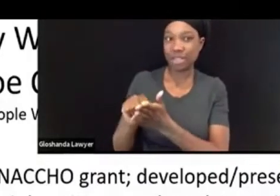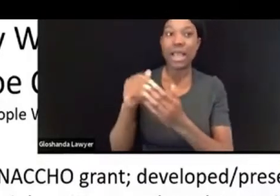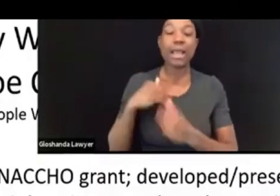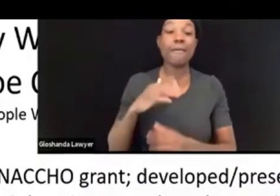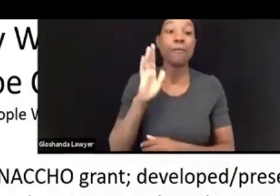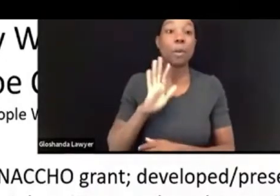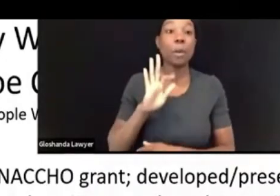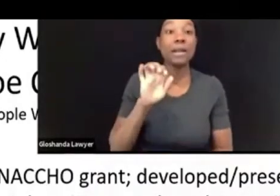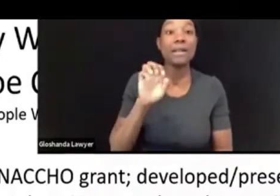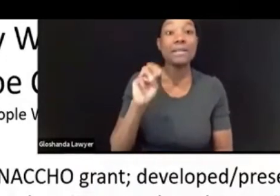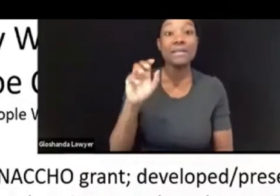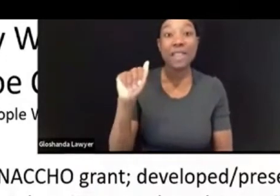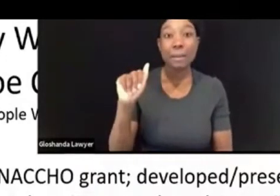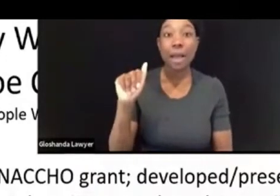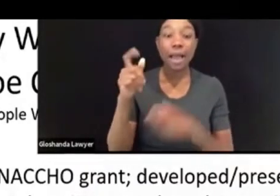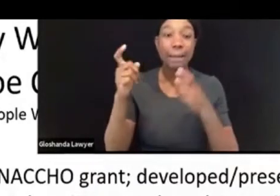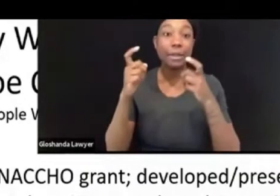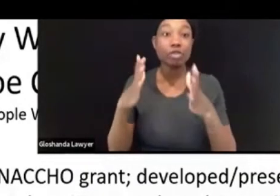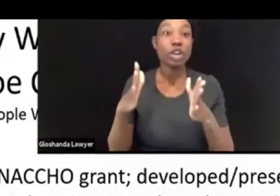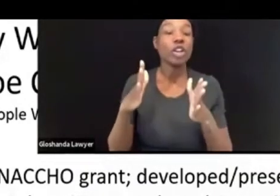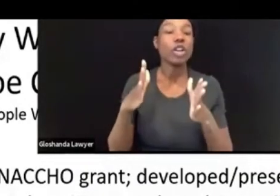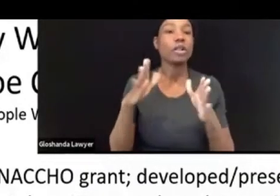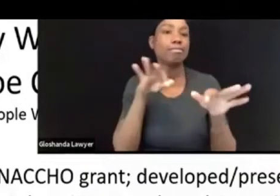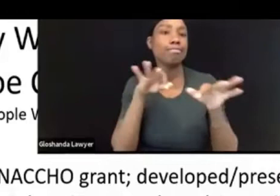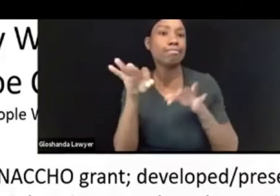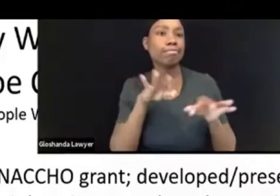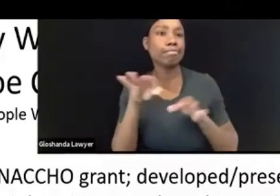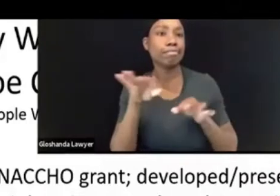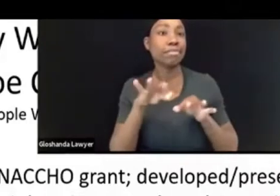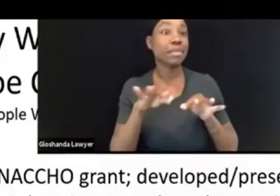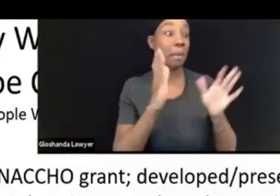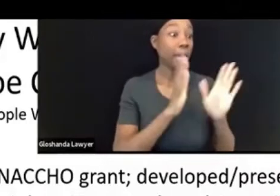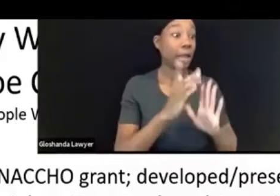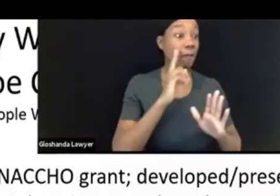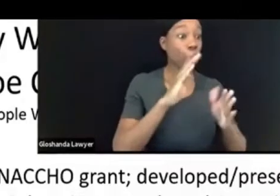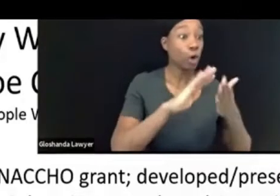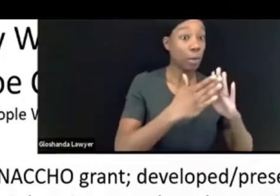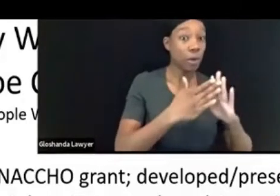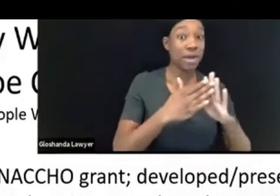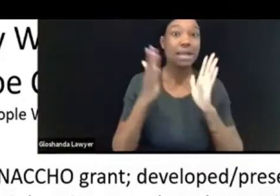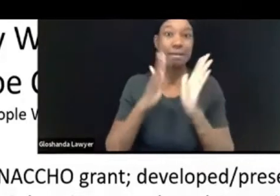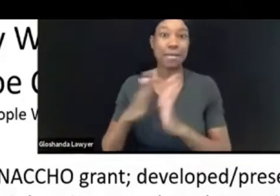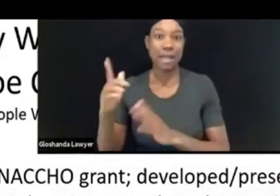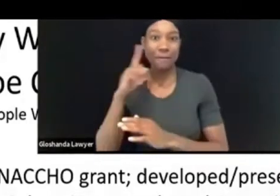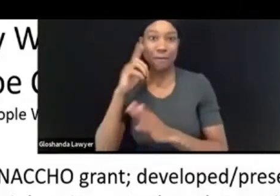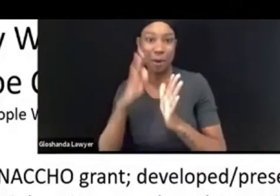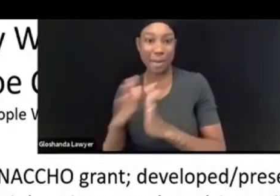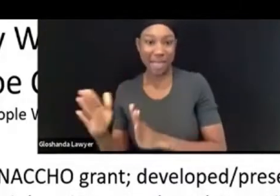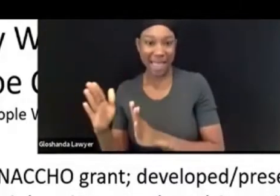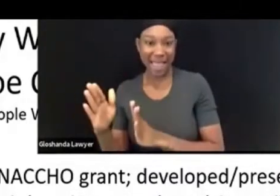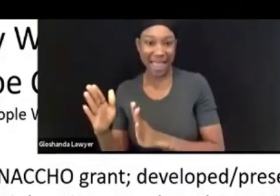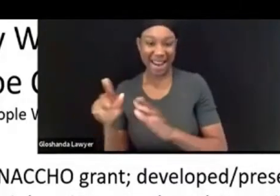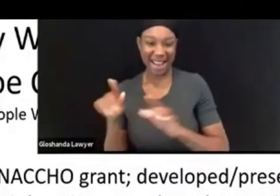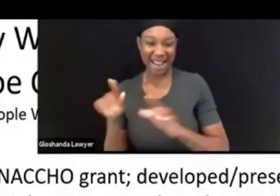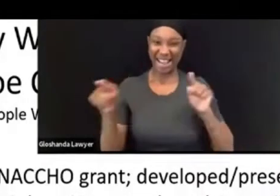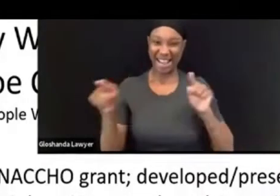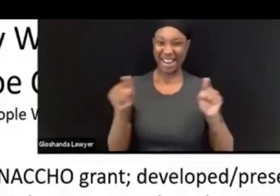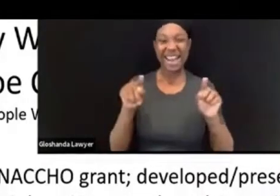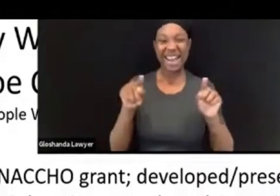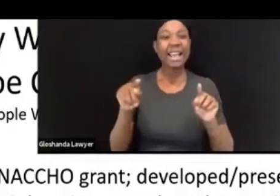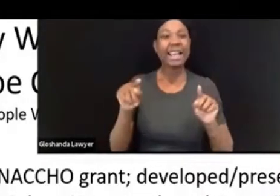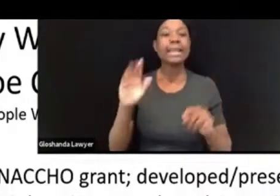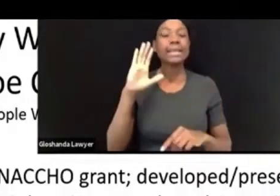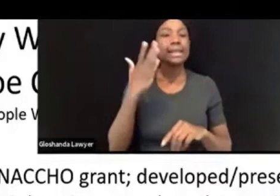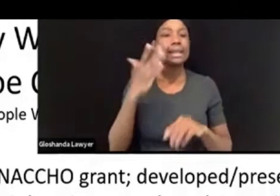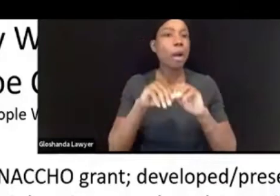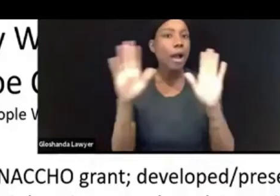about planning for the community versus planning for the plan. It seems like an obvious thing to do, but not every community planner